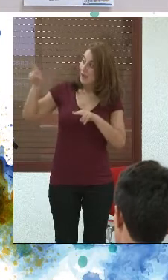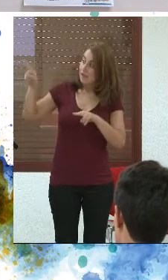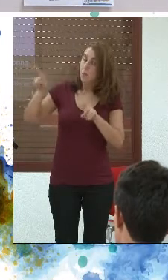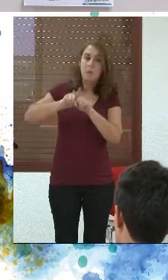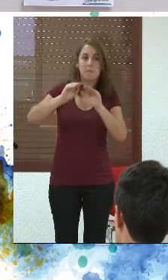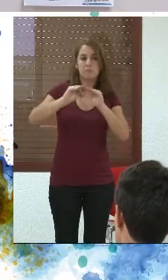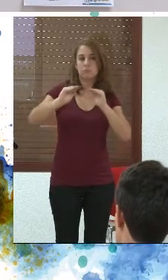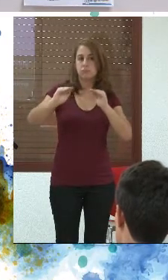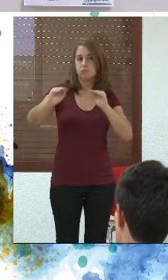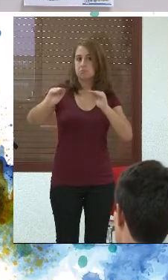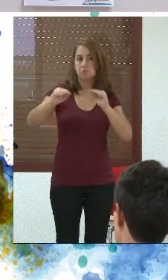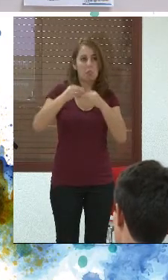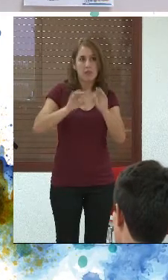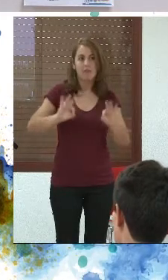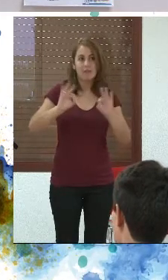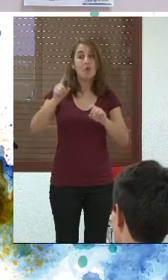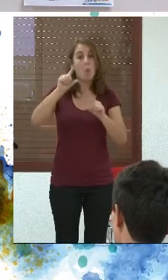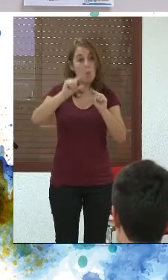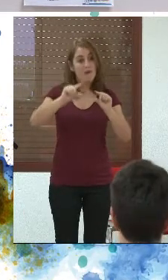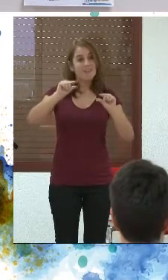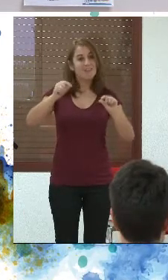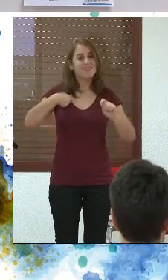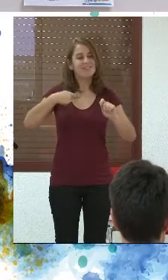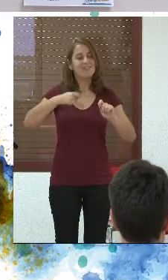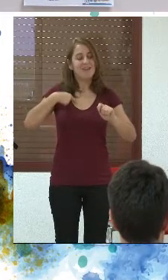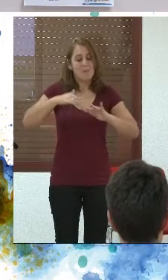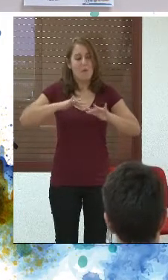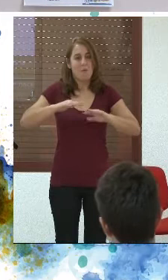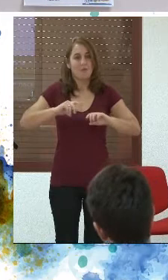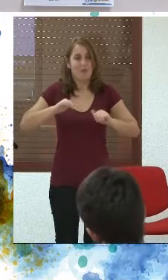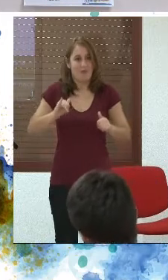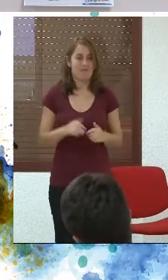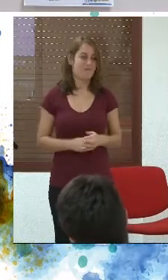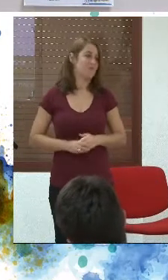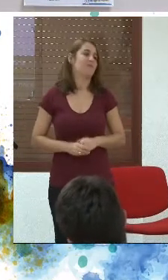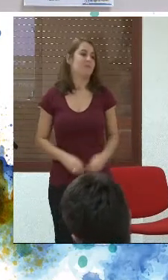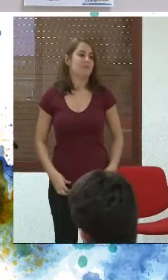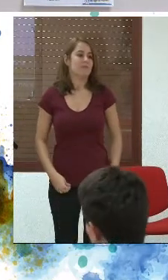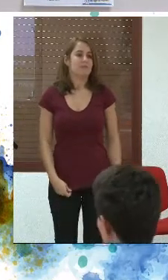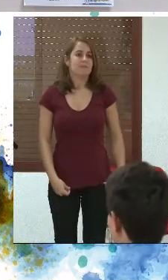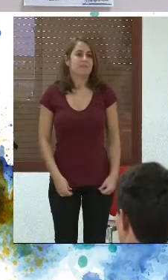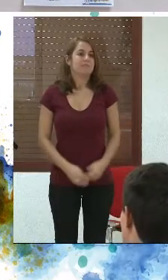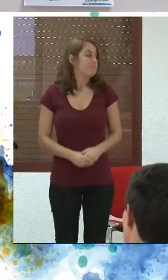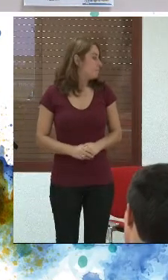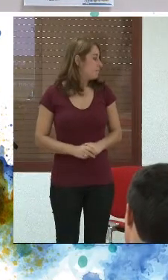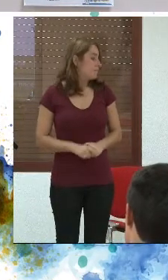black part, this is what the actuator does. It stays quiet, it does nothing, but the springs generate the knee movement.